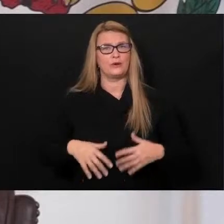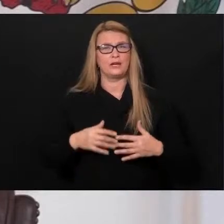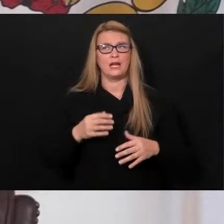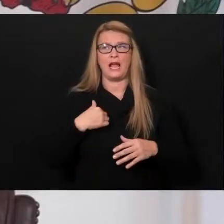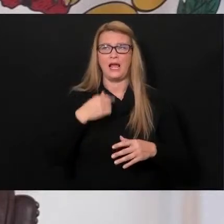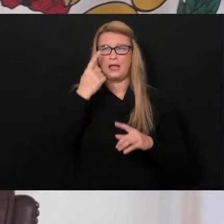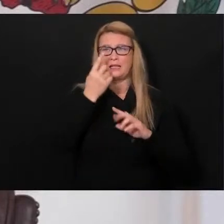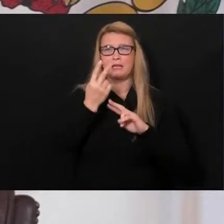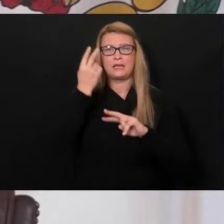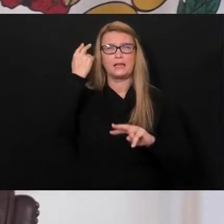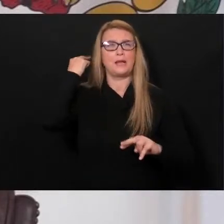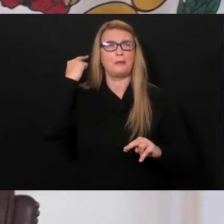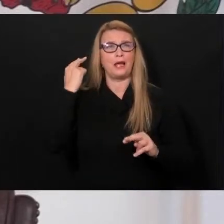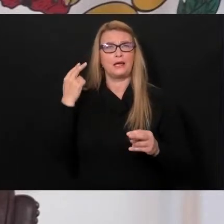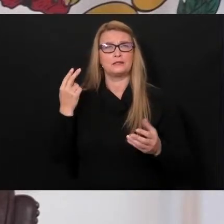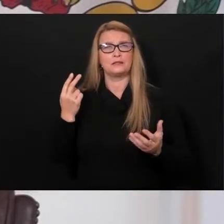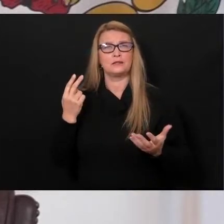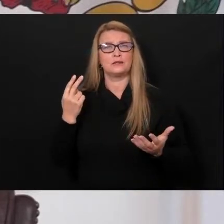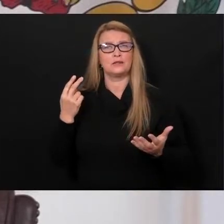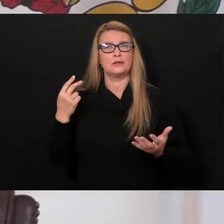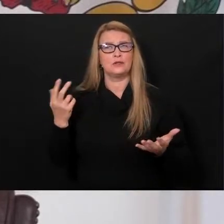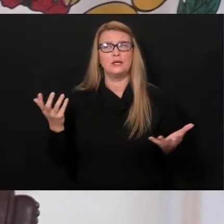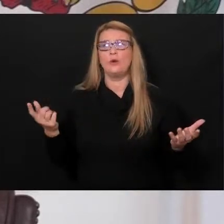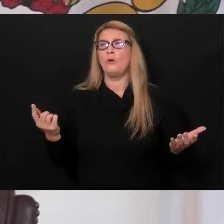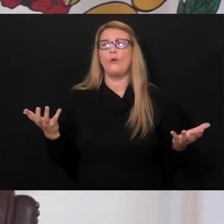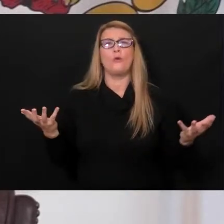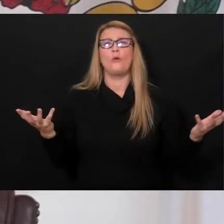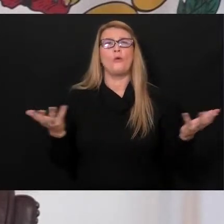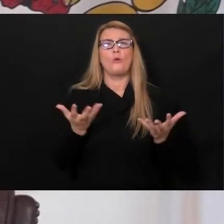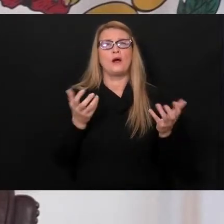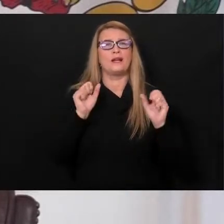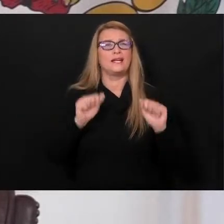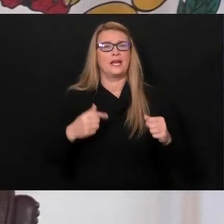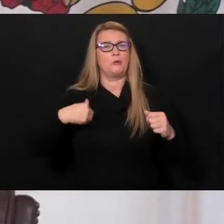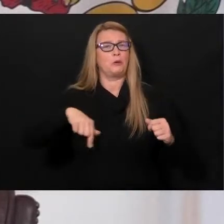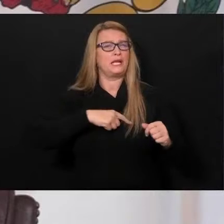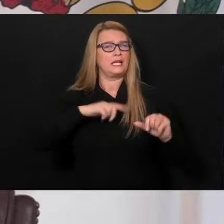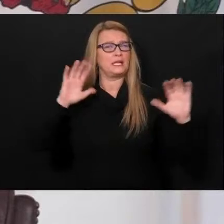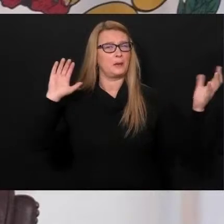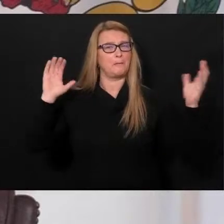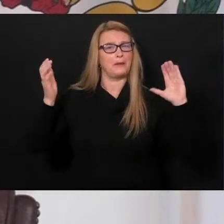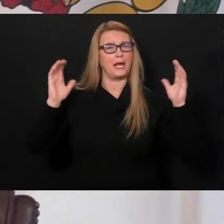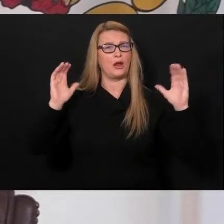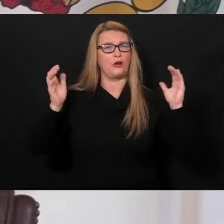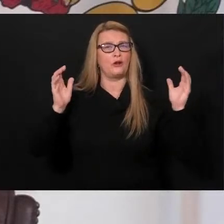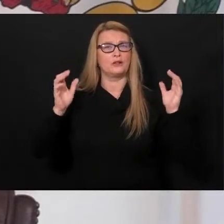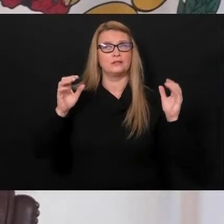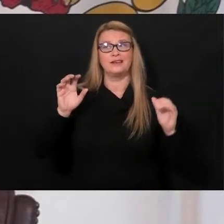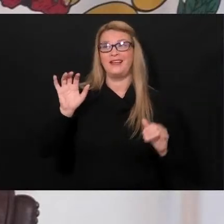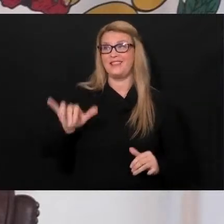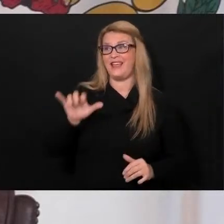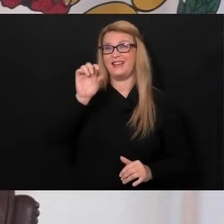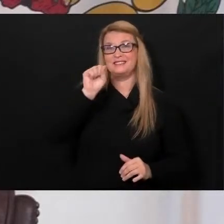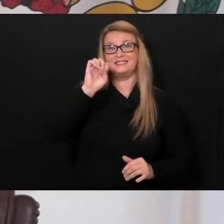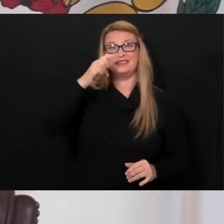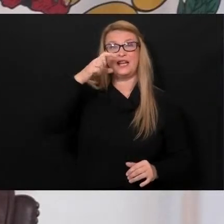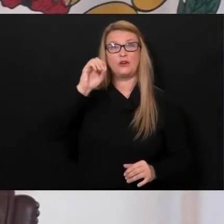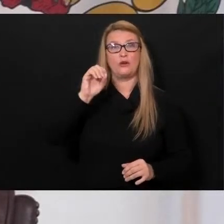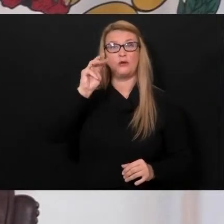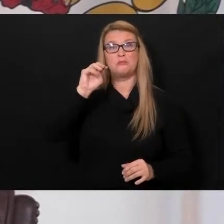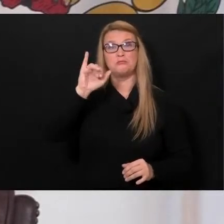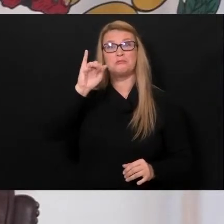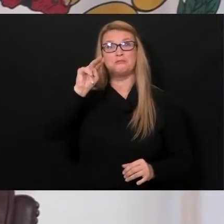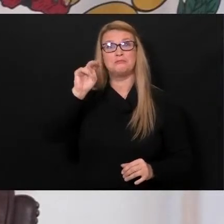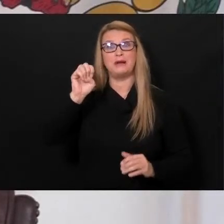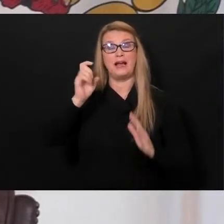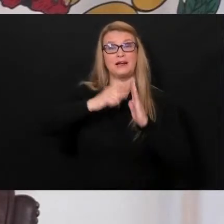something that we would really, really, really notice. You know, the Sago mine disaster. When we